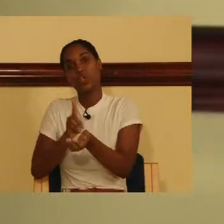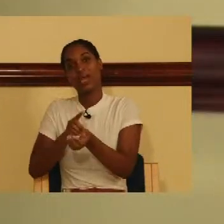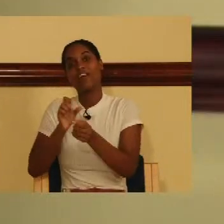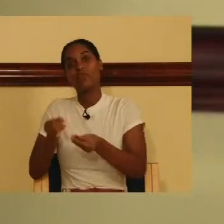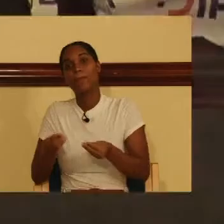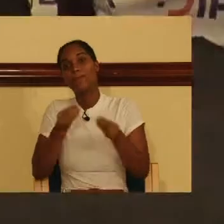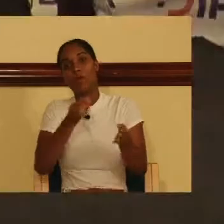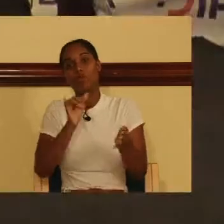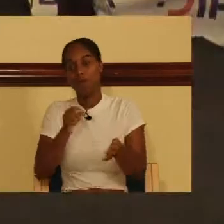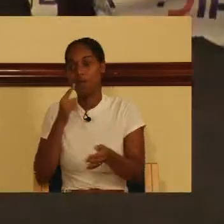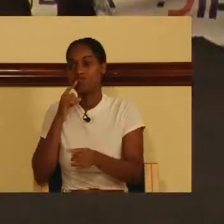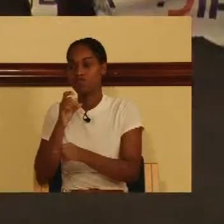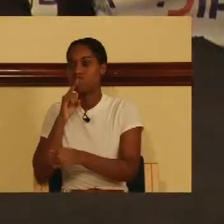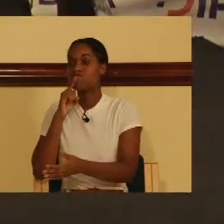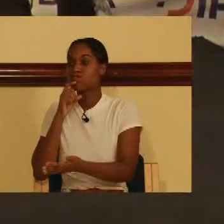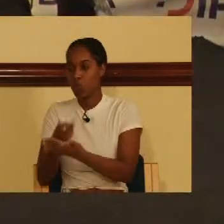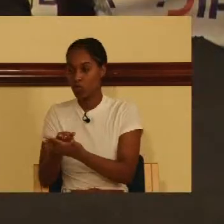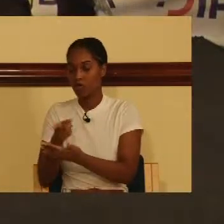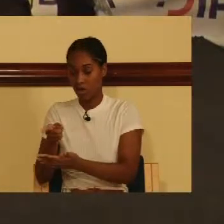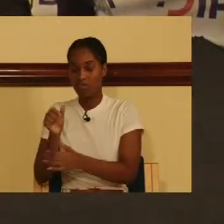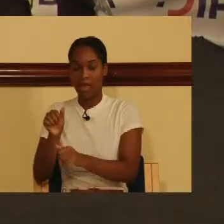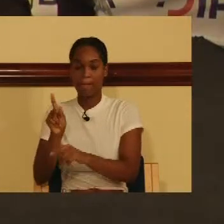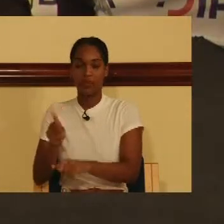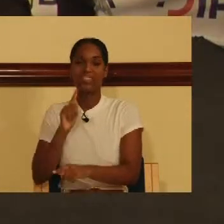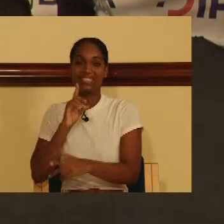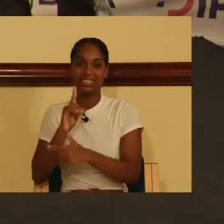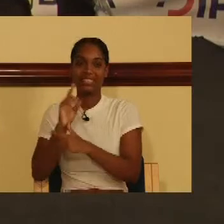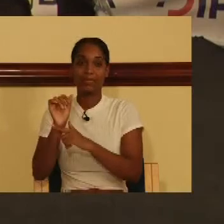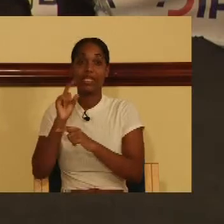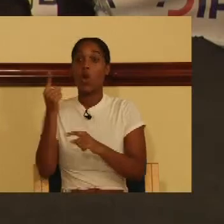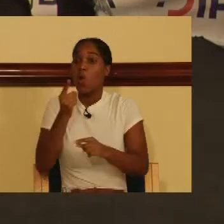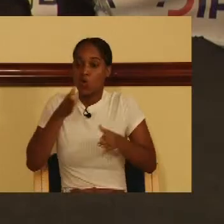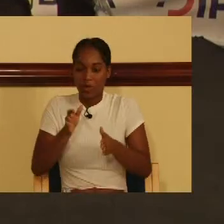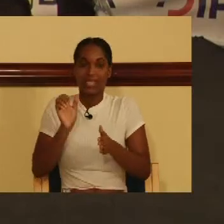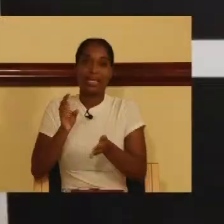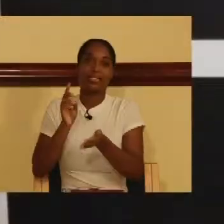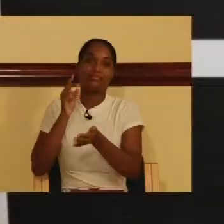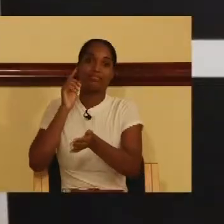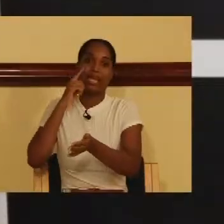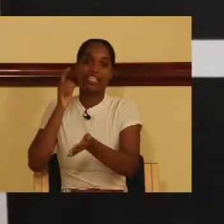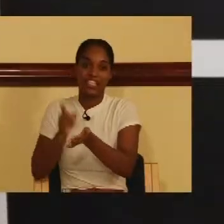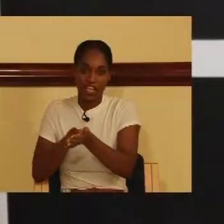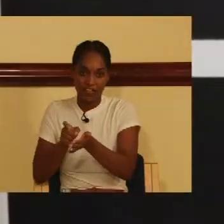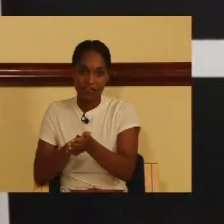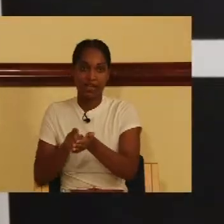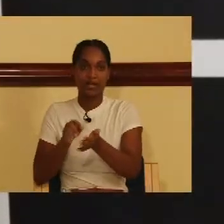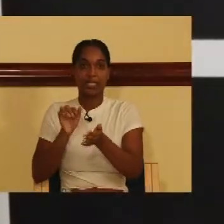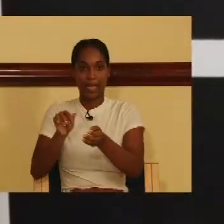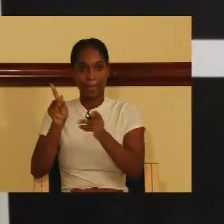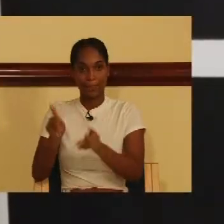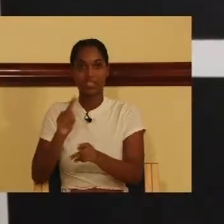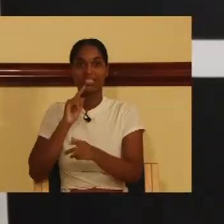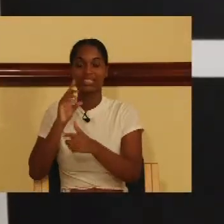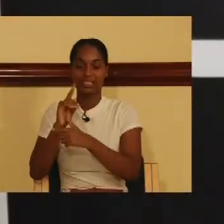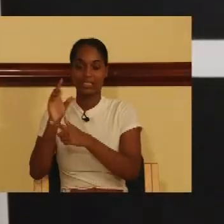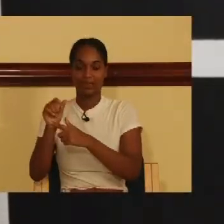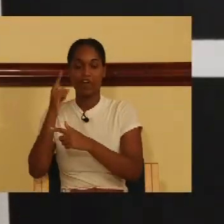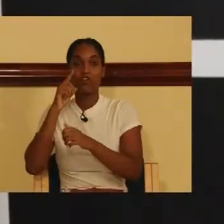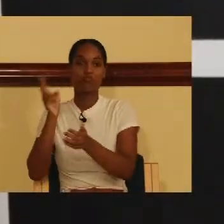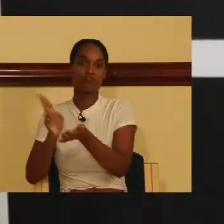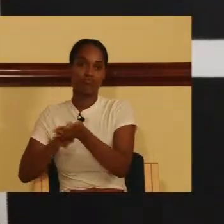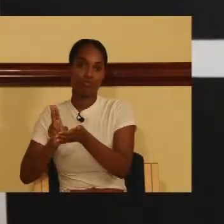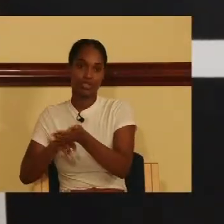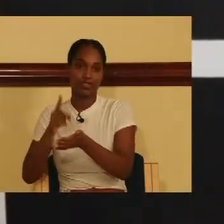that verification. And that's the only way we can identify it as, we can verify it as real, as a